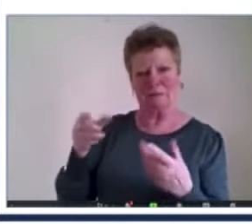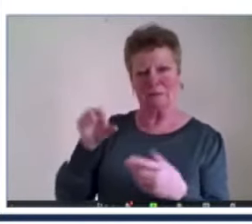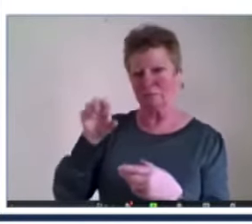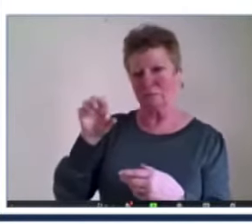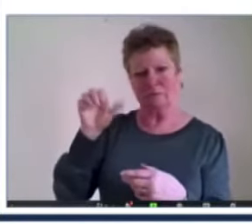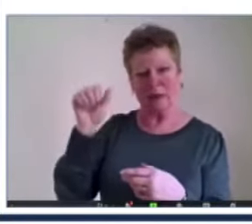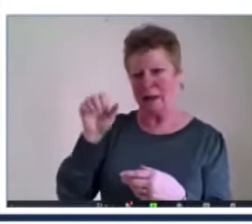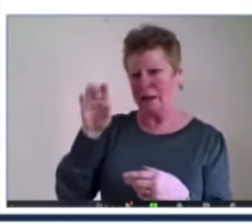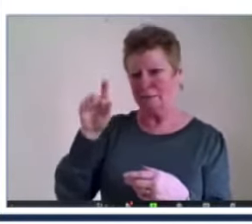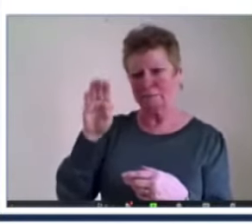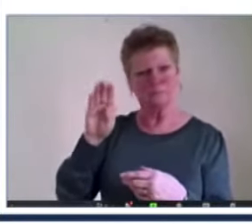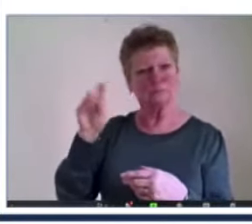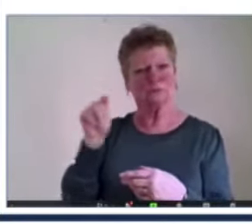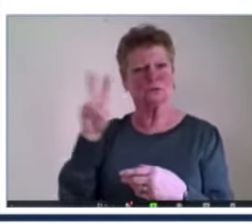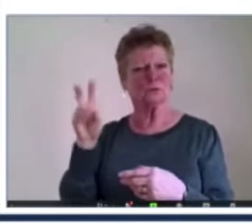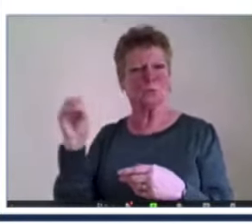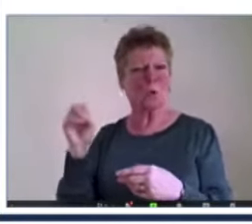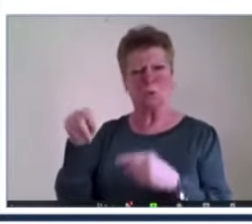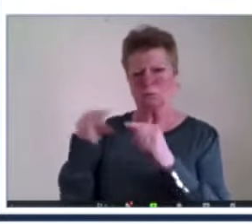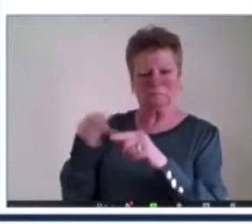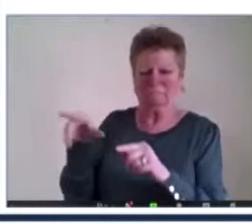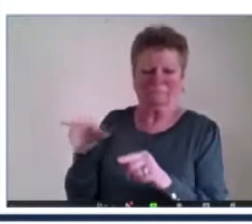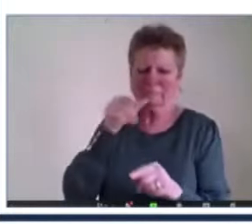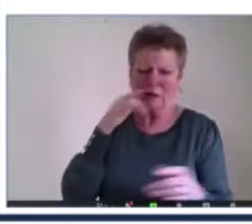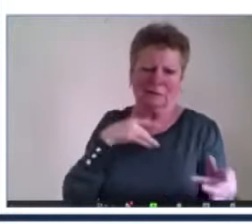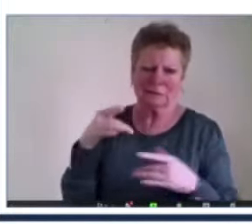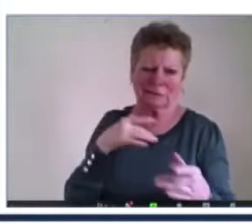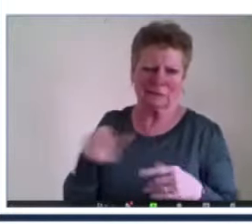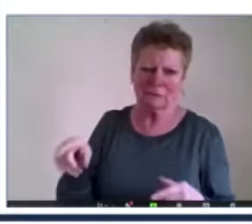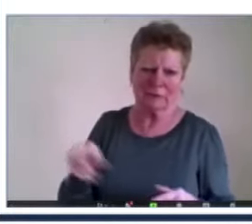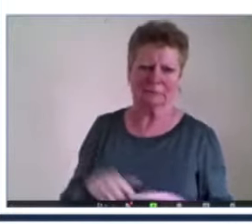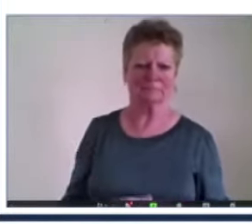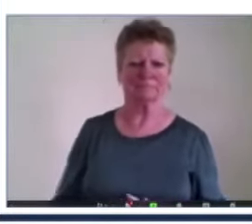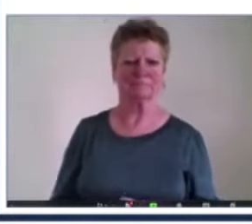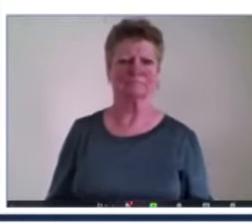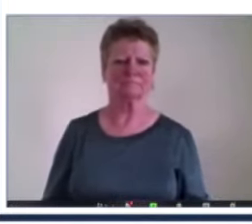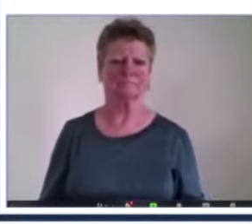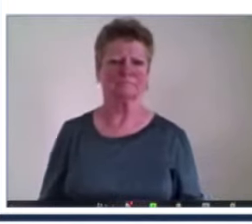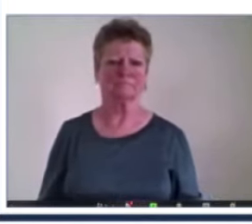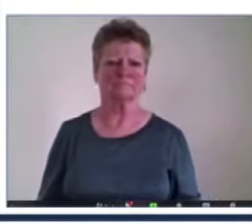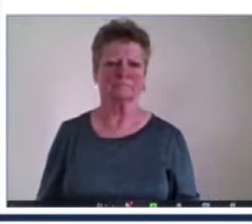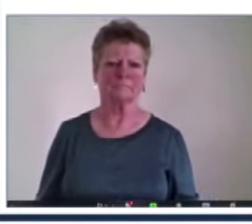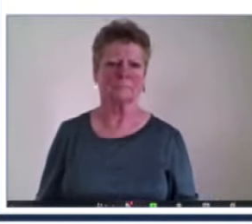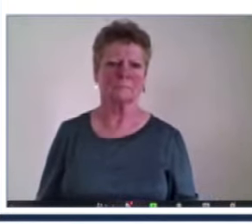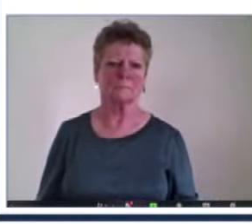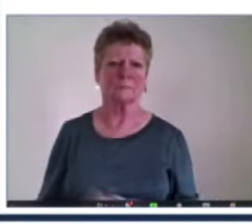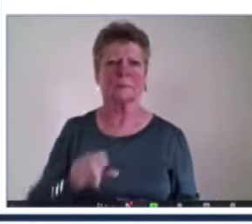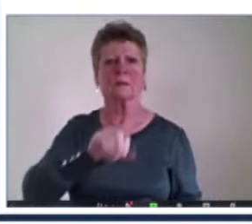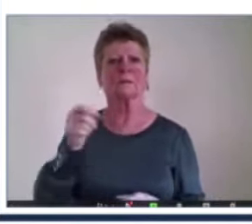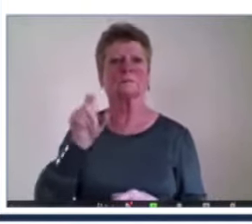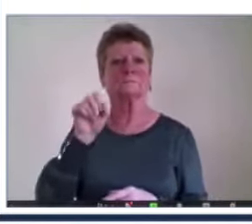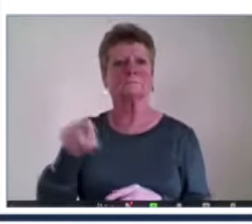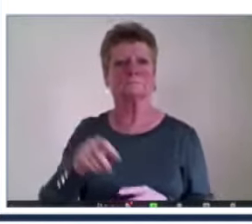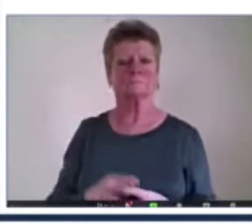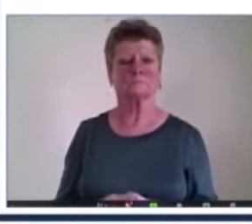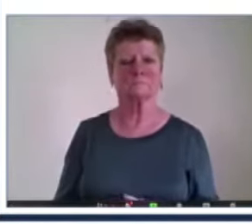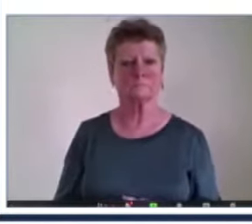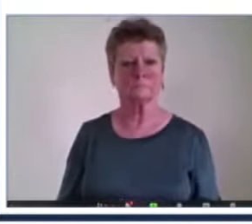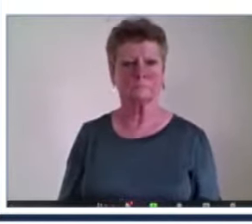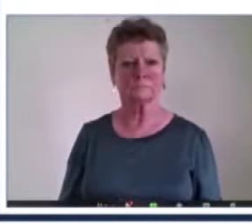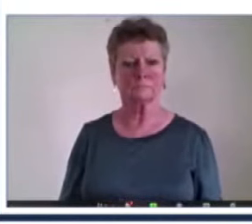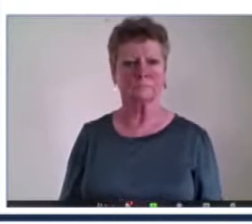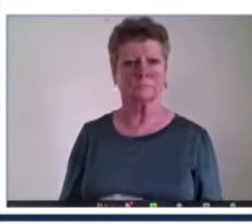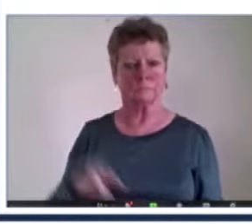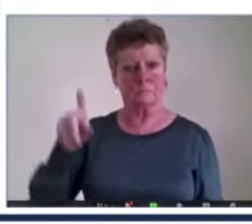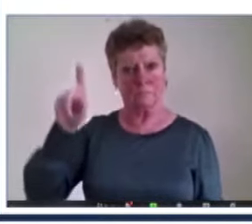or has had. Lisanne, do you have a follow-up question? Yes, please. Thank you. Is the government currently monitoring